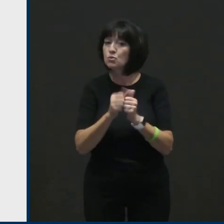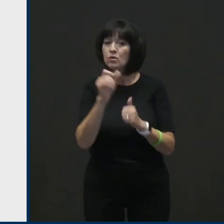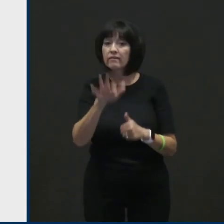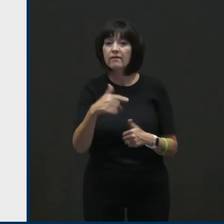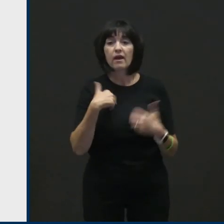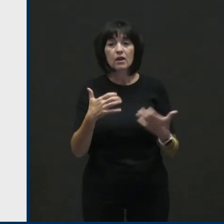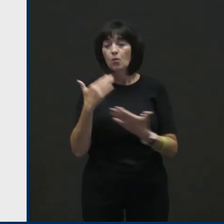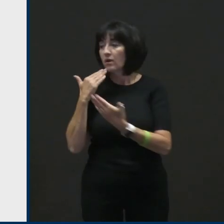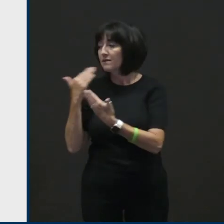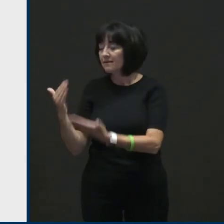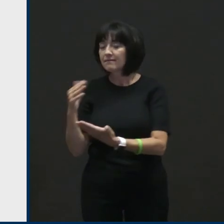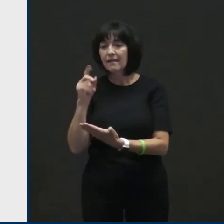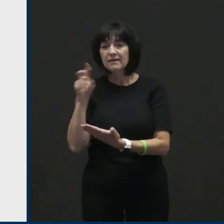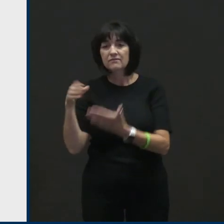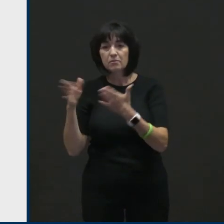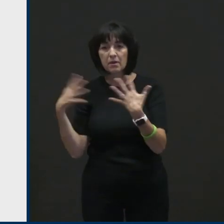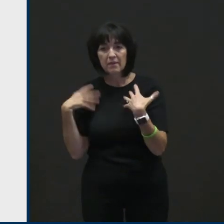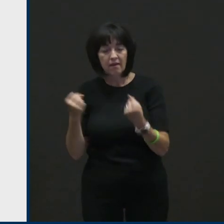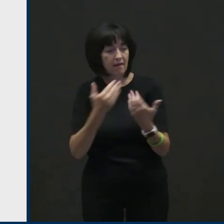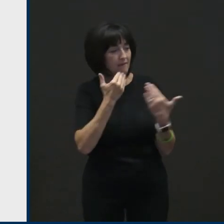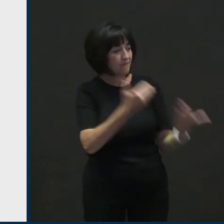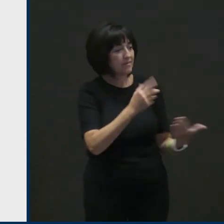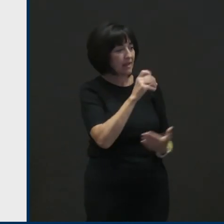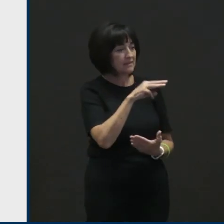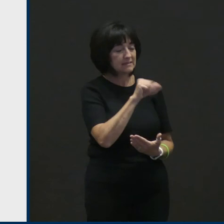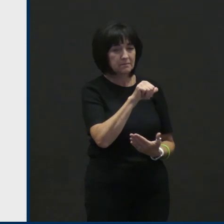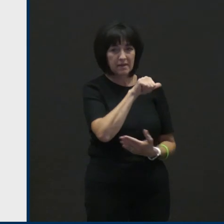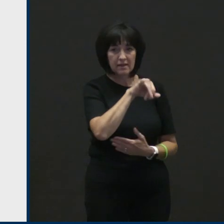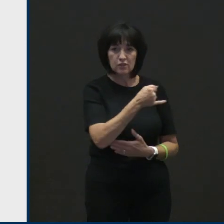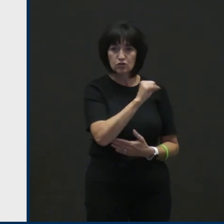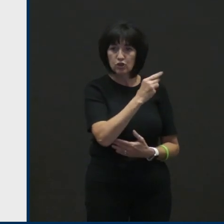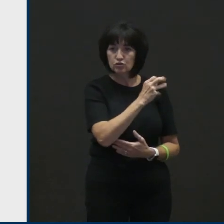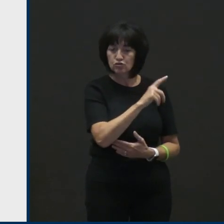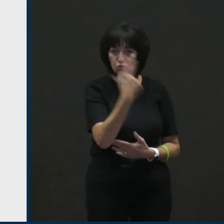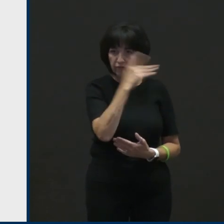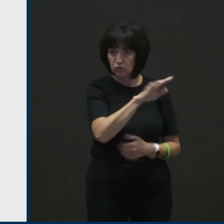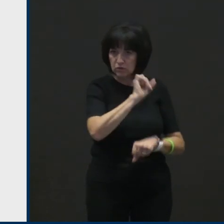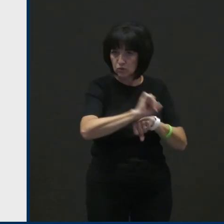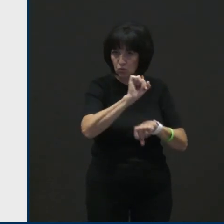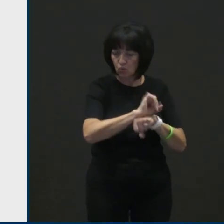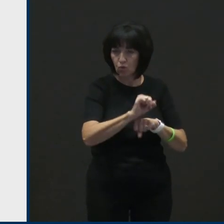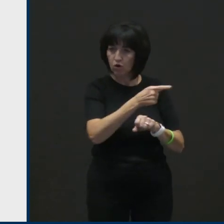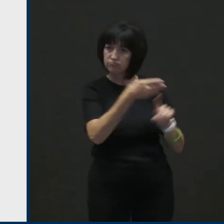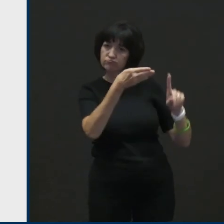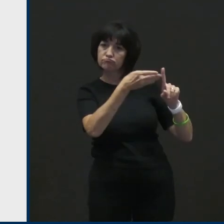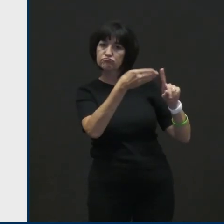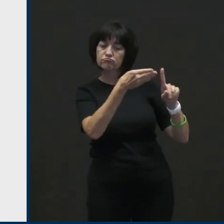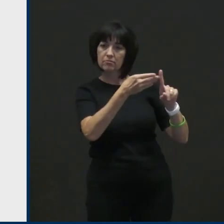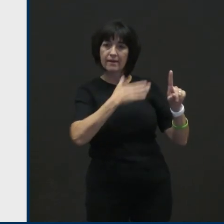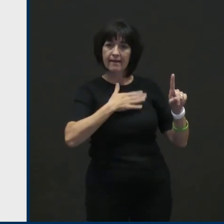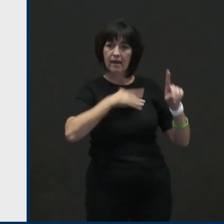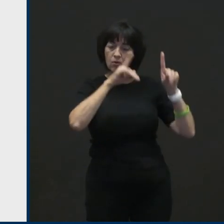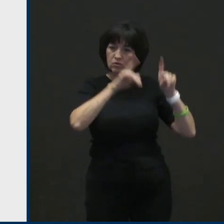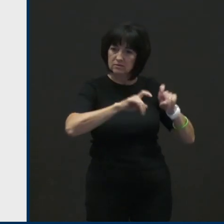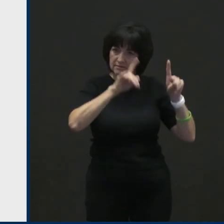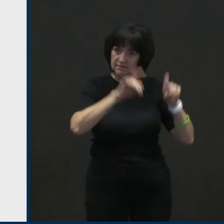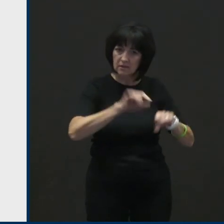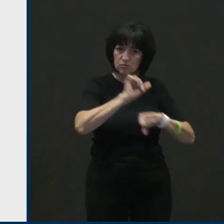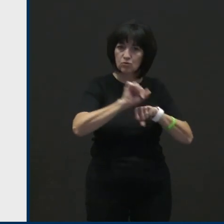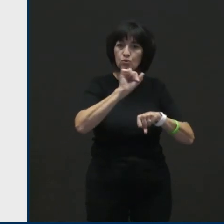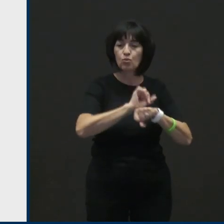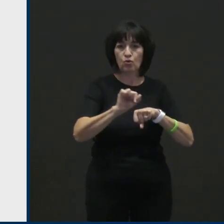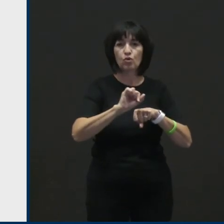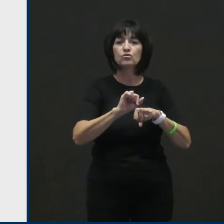their great work. I want to thank A.J. Schall for his work as the point person in our testing efforts, and all